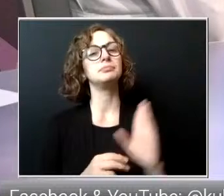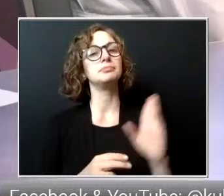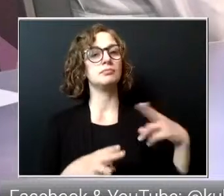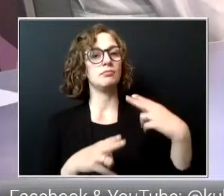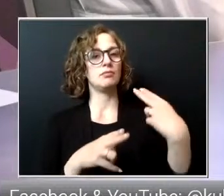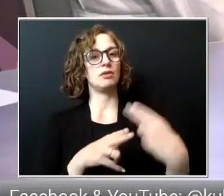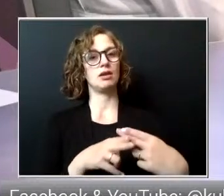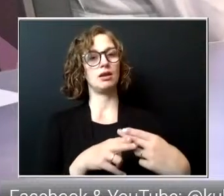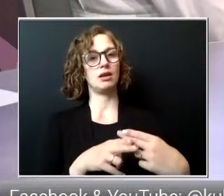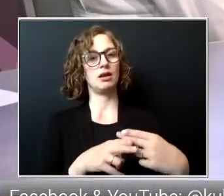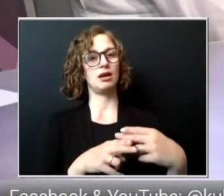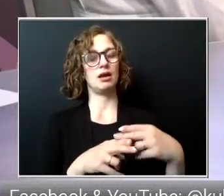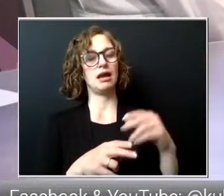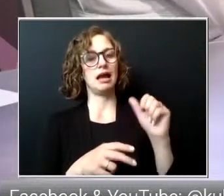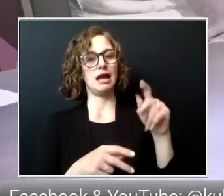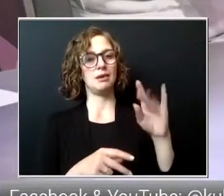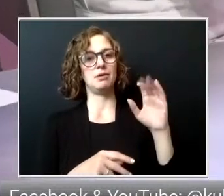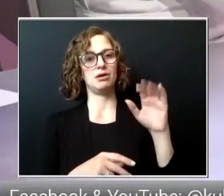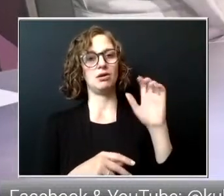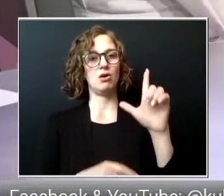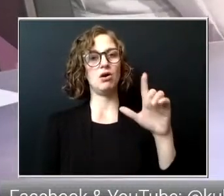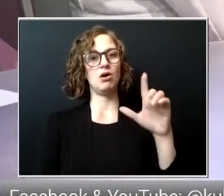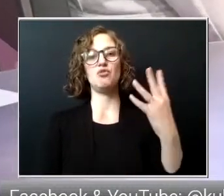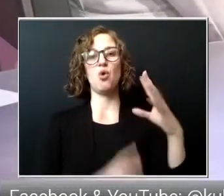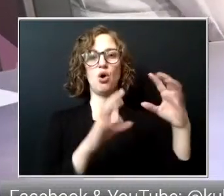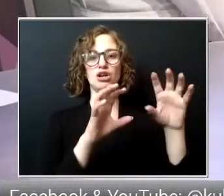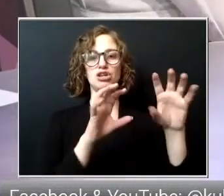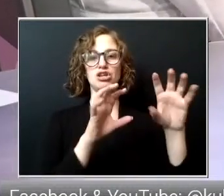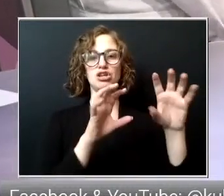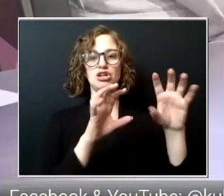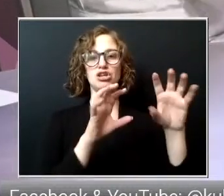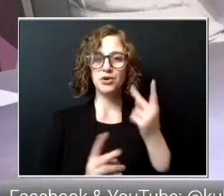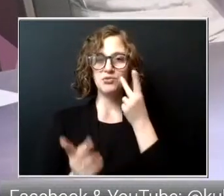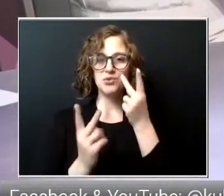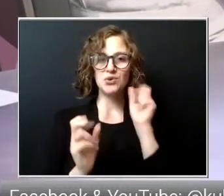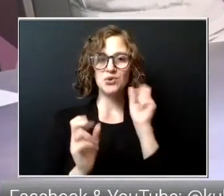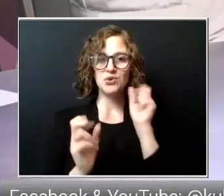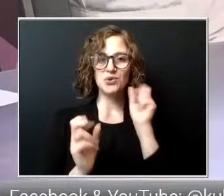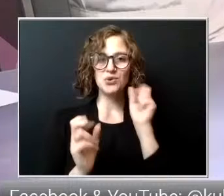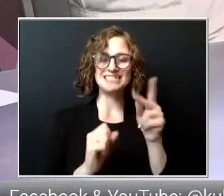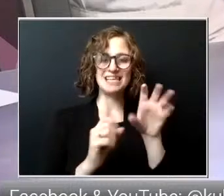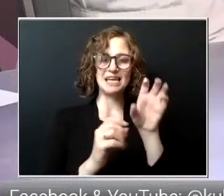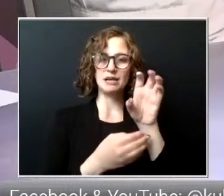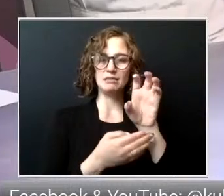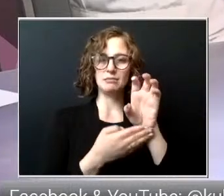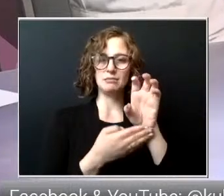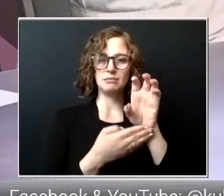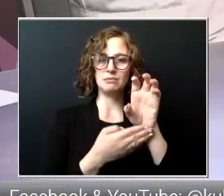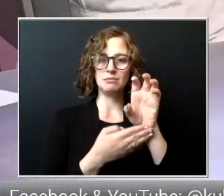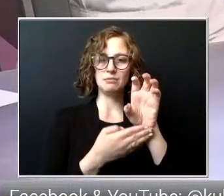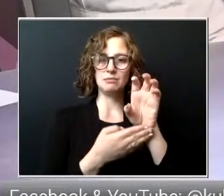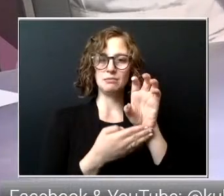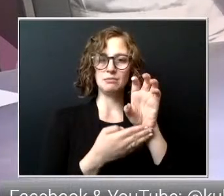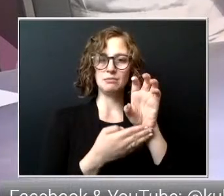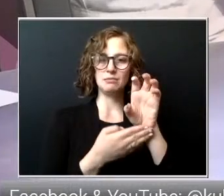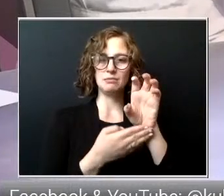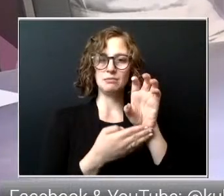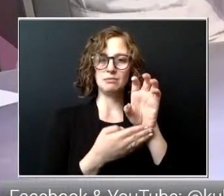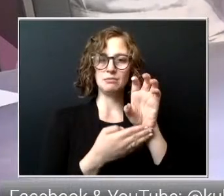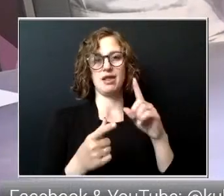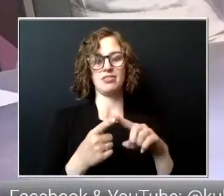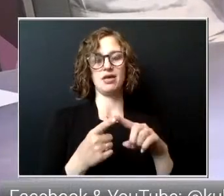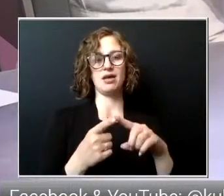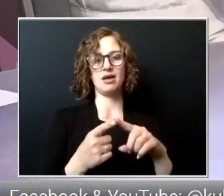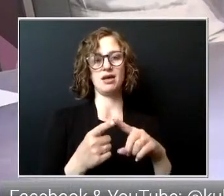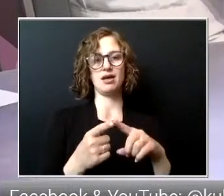four-chamber view. You can kind of see the tip of the heart, and then you see again the big hole between the two